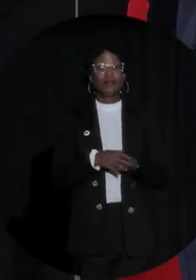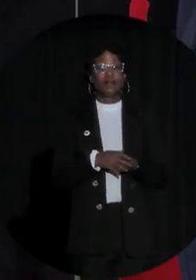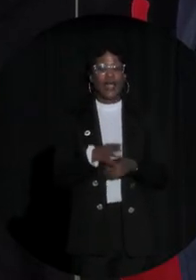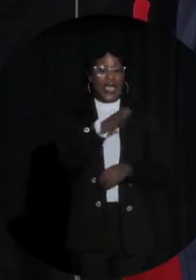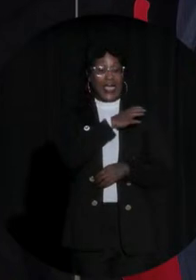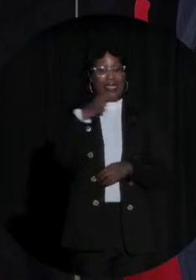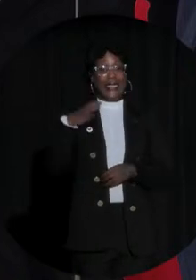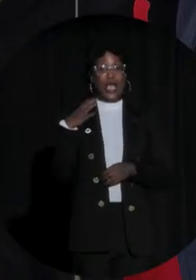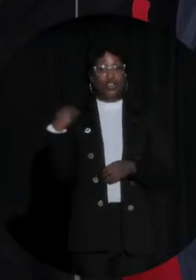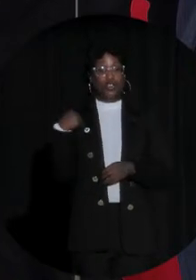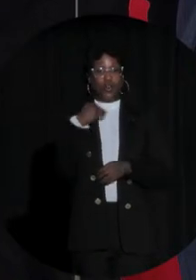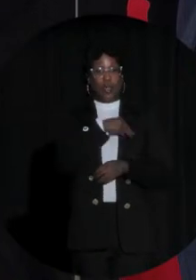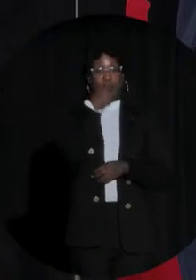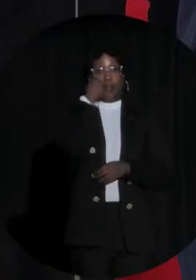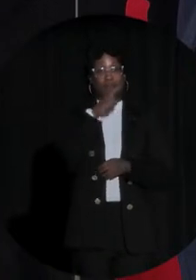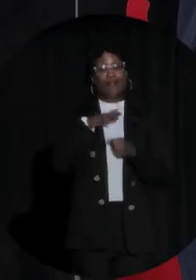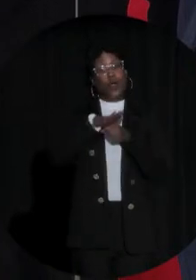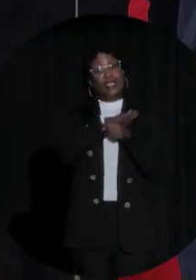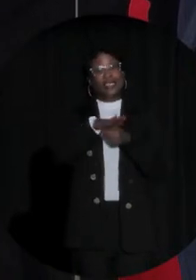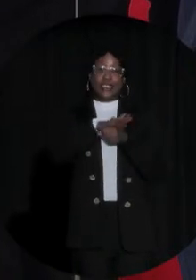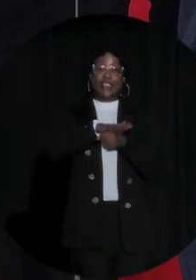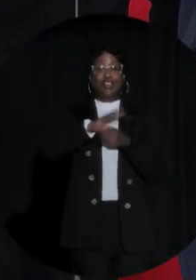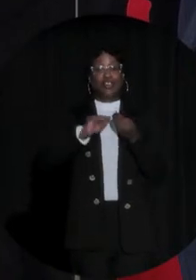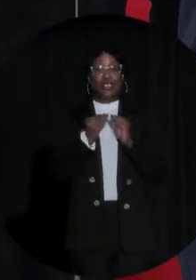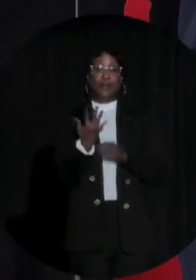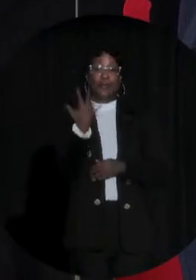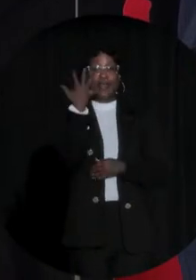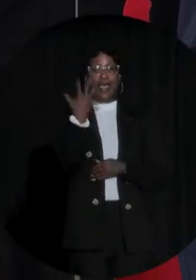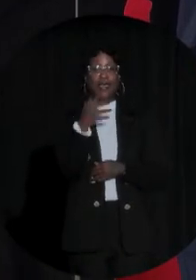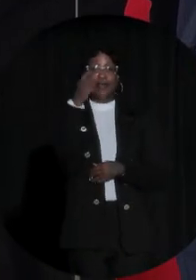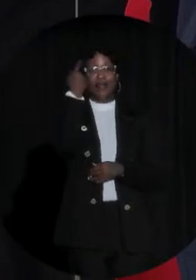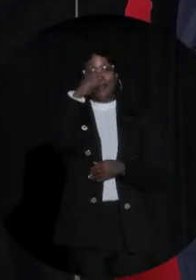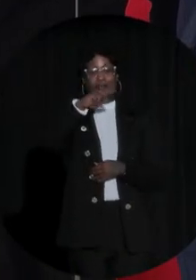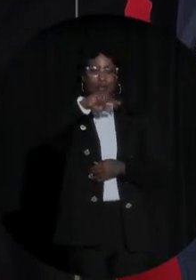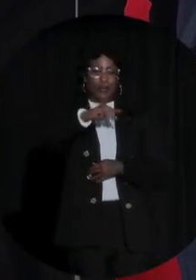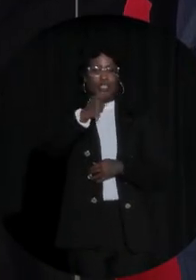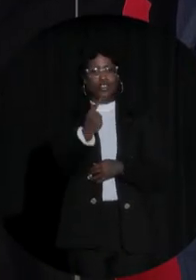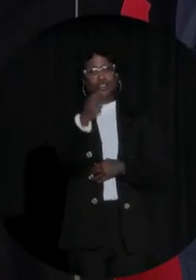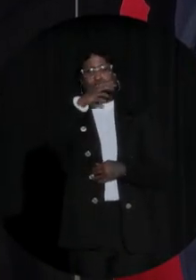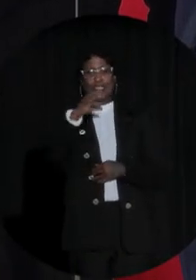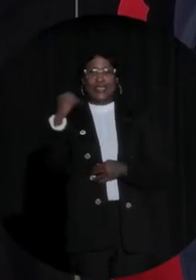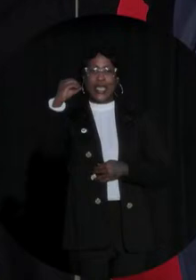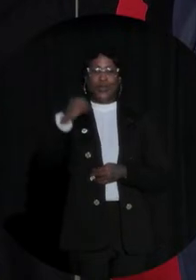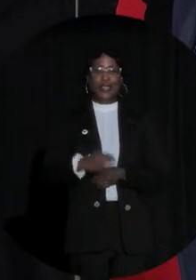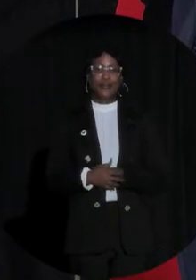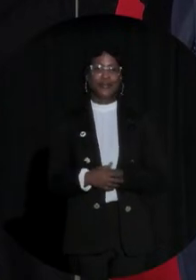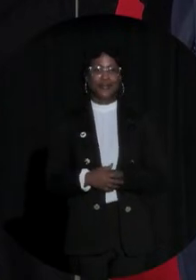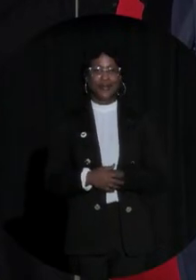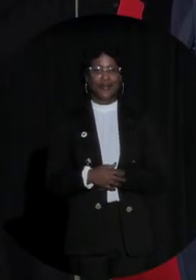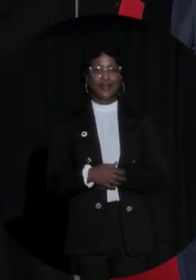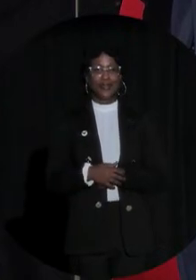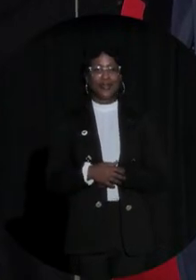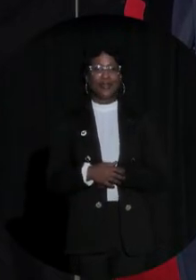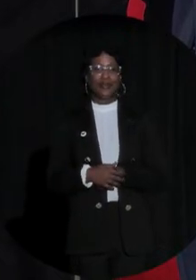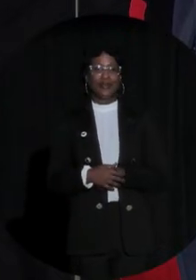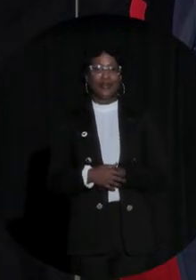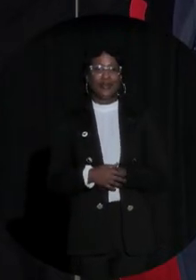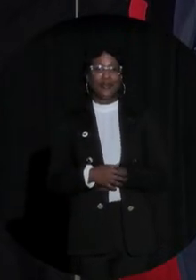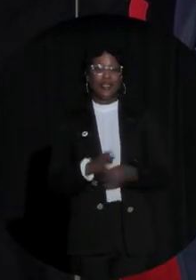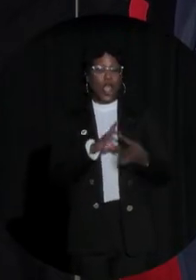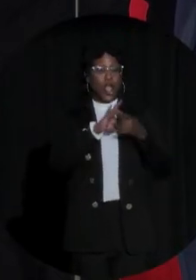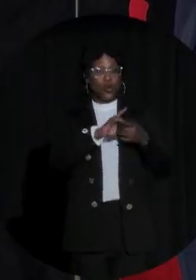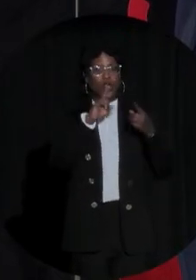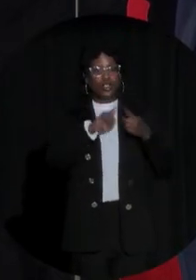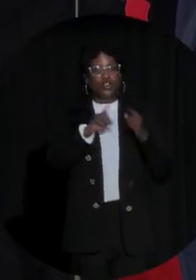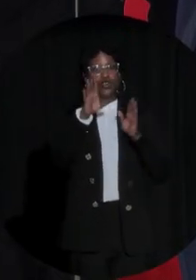District 5. Council Member for District 5. For Prince George's County. For Prince George's County. According to the Constitution and laws of this